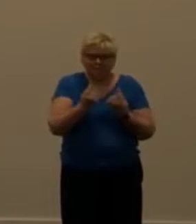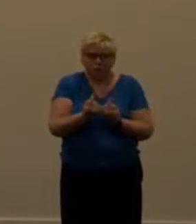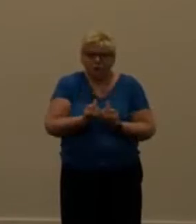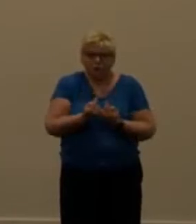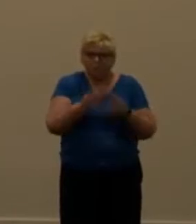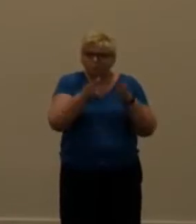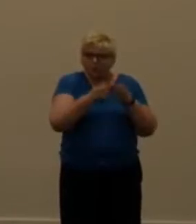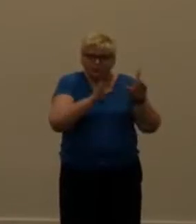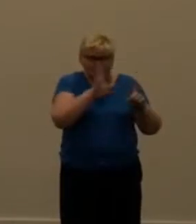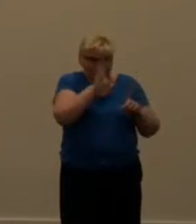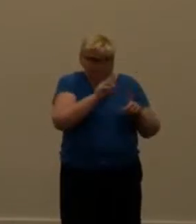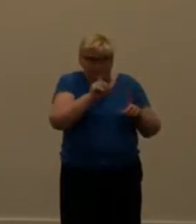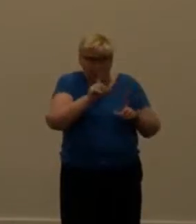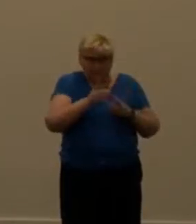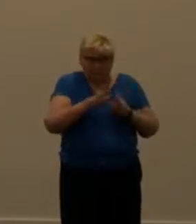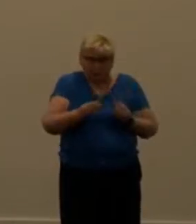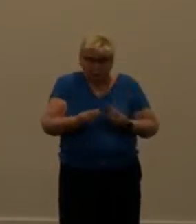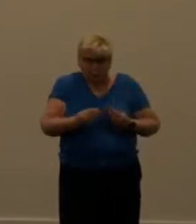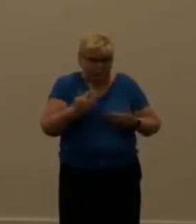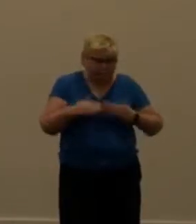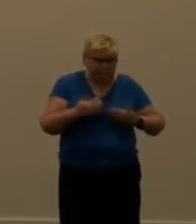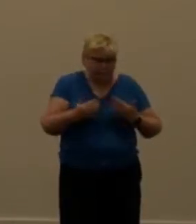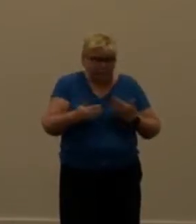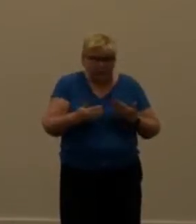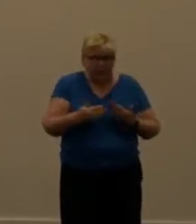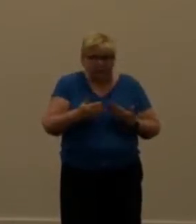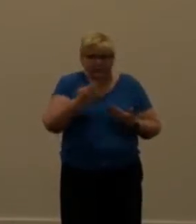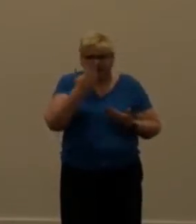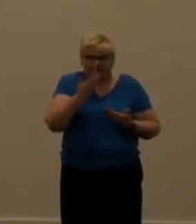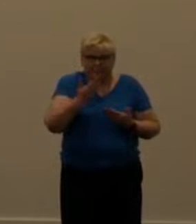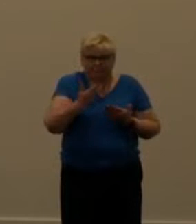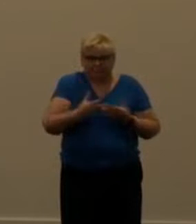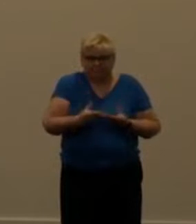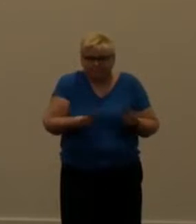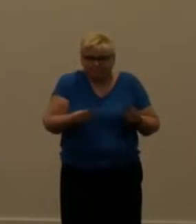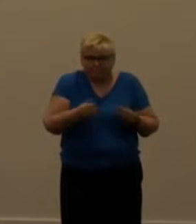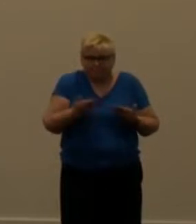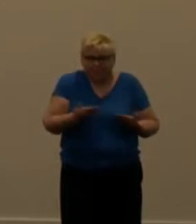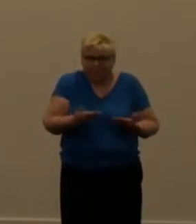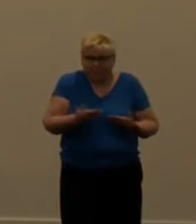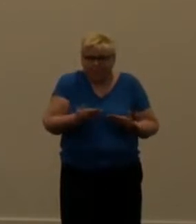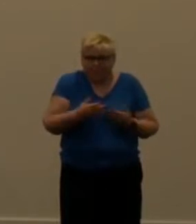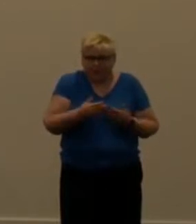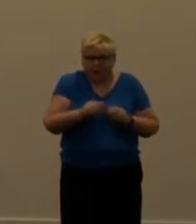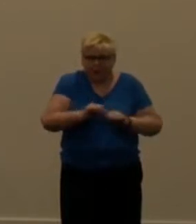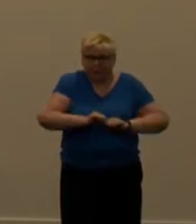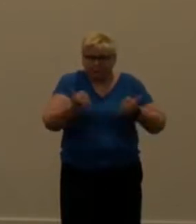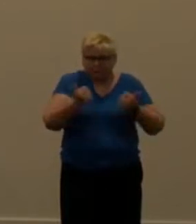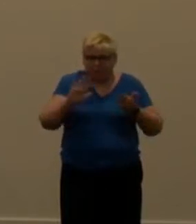order to find out the solution. But yeah, we found it out, we fixed the issue, and now we never experienced such